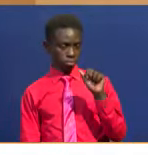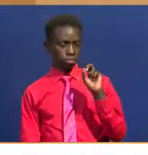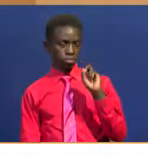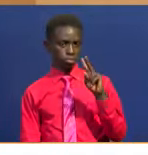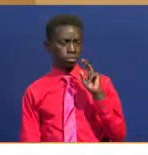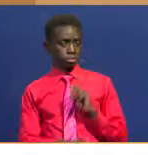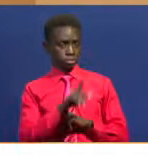is owed approximately 2 billion shillings by counties, you know? No, to be specific, it is 3.4. Yes. Wow, that's an assumption.